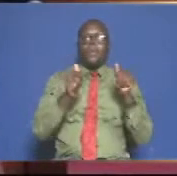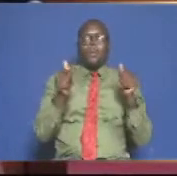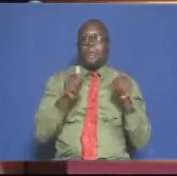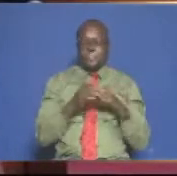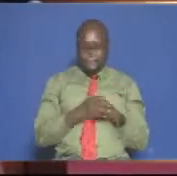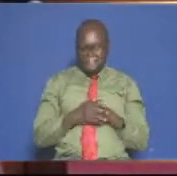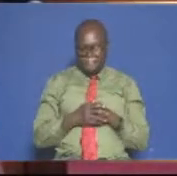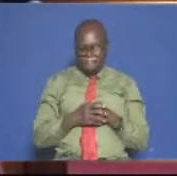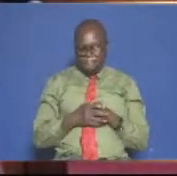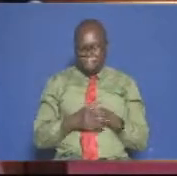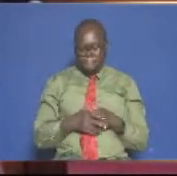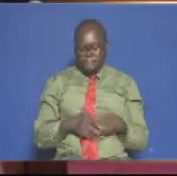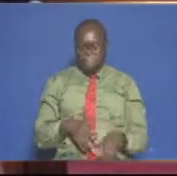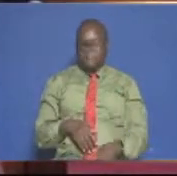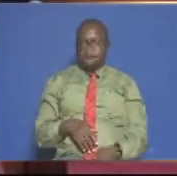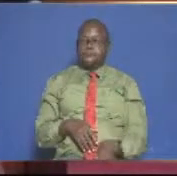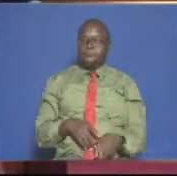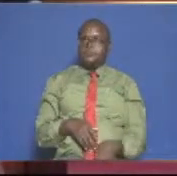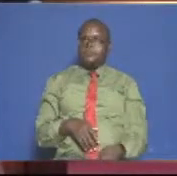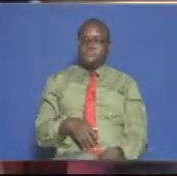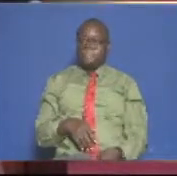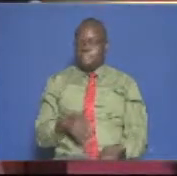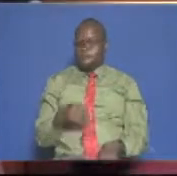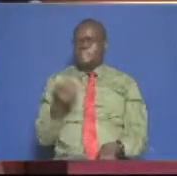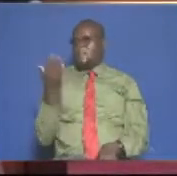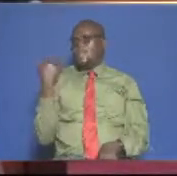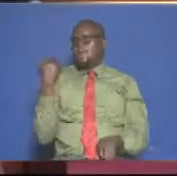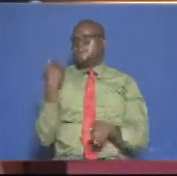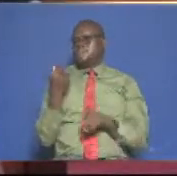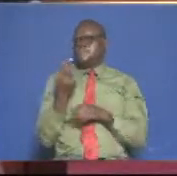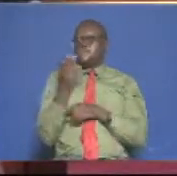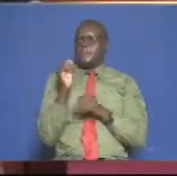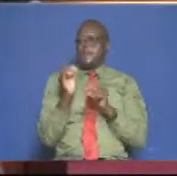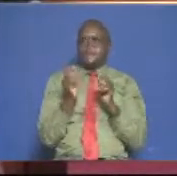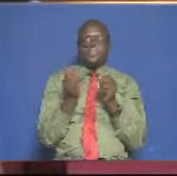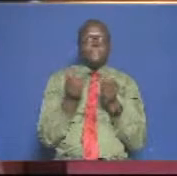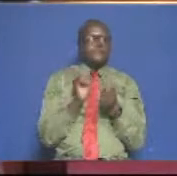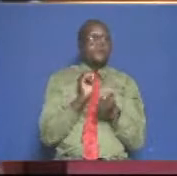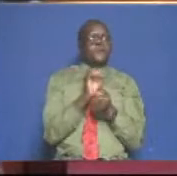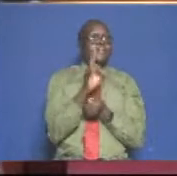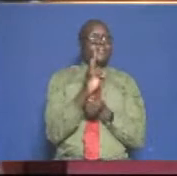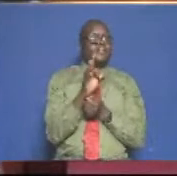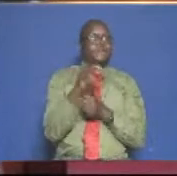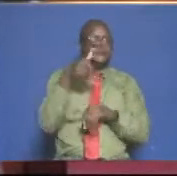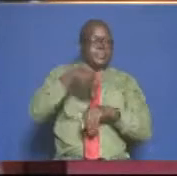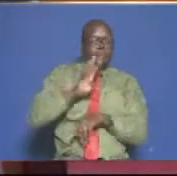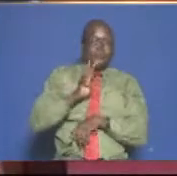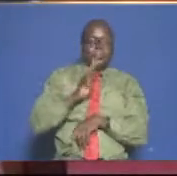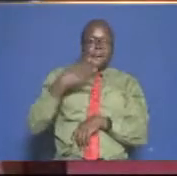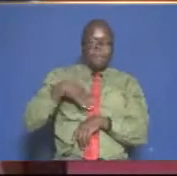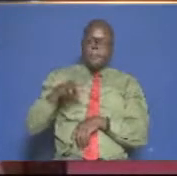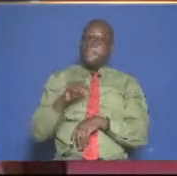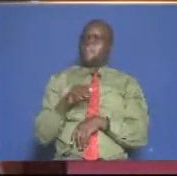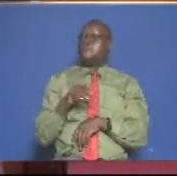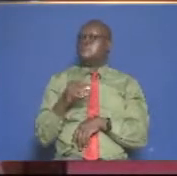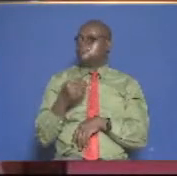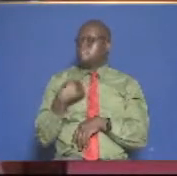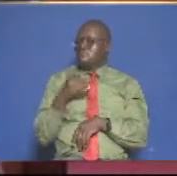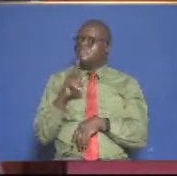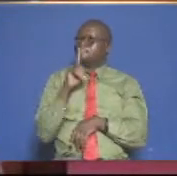Speaker, when he rose to speak, and I was in this House last term, everybody here would keep quiet because they knew that he would speak sense.